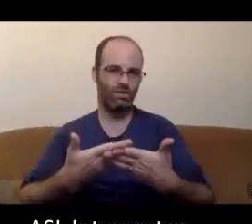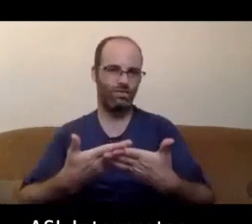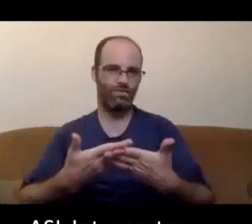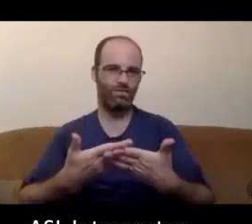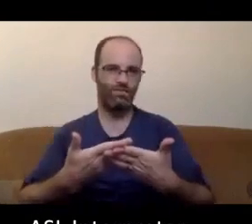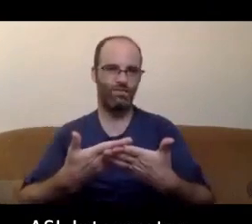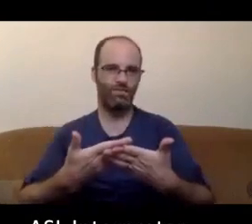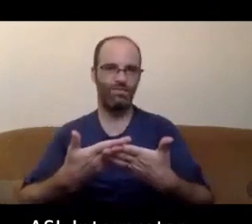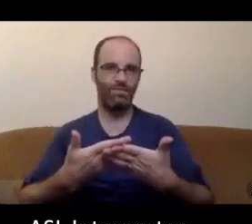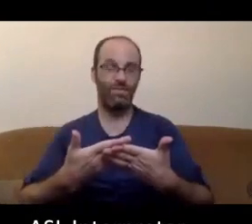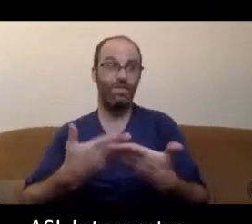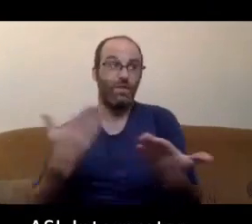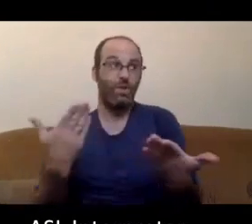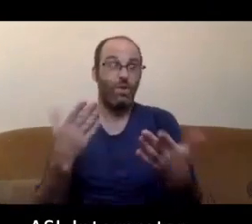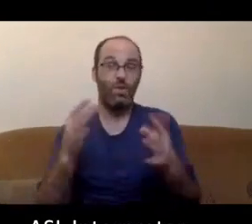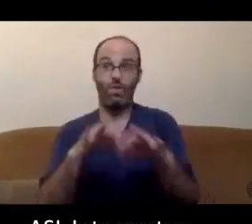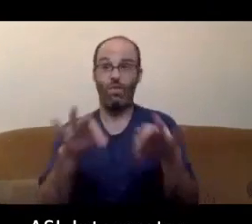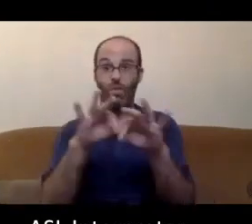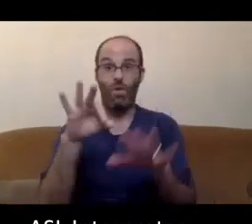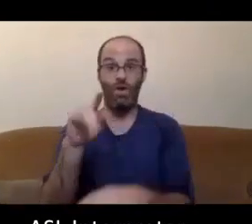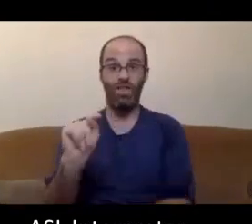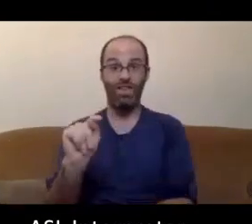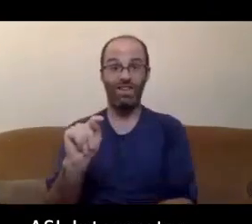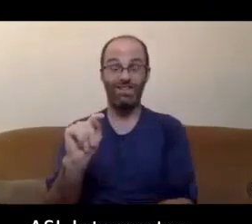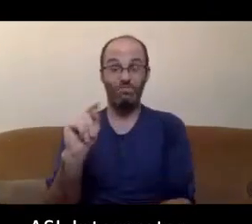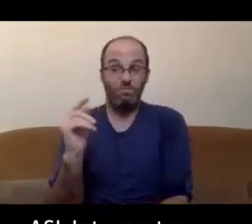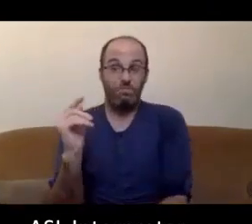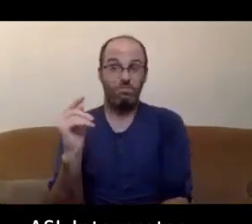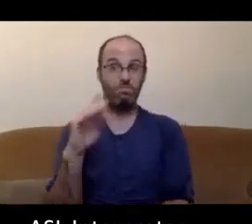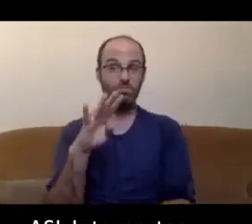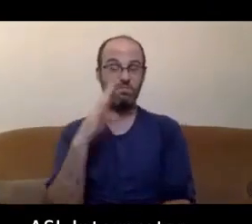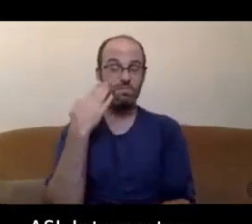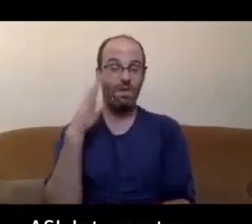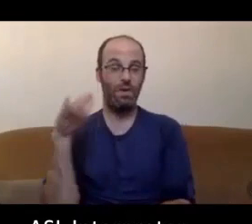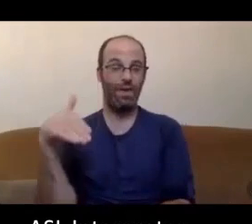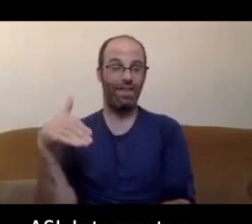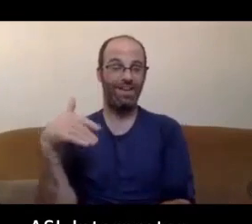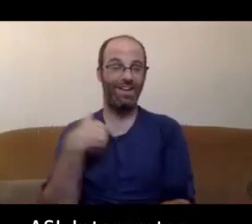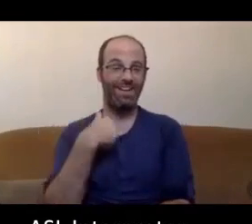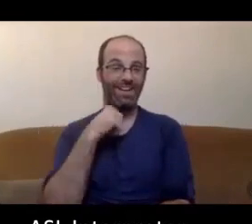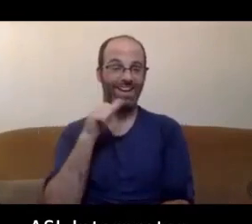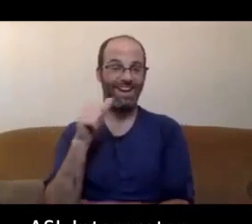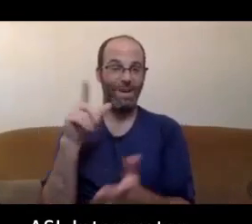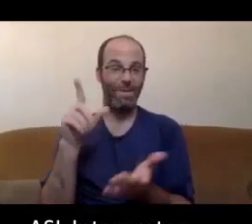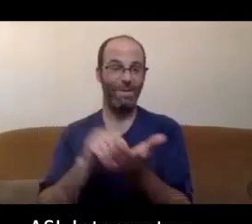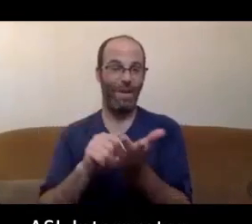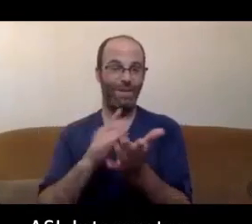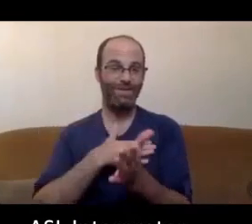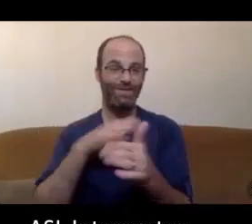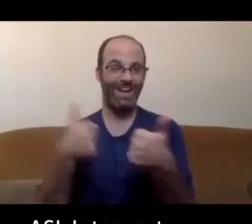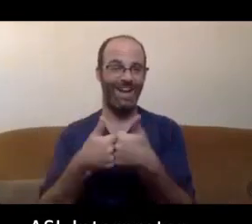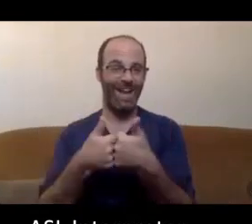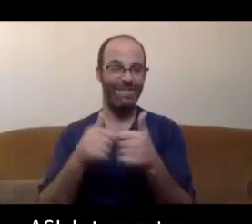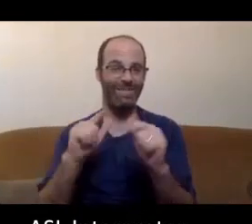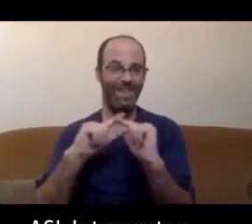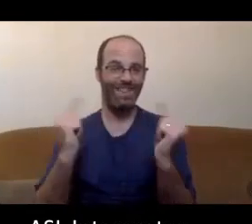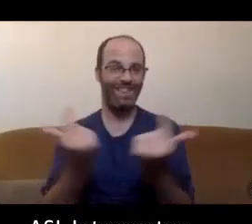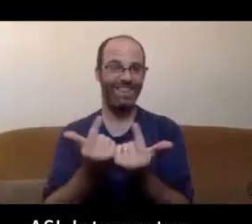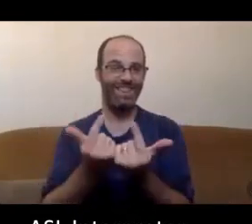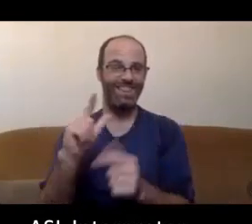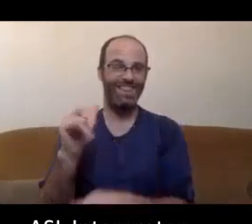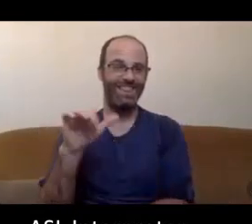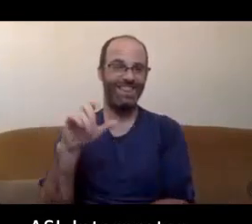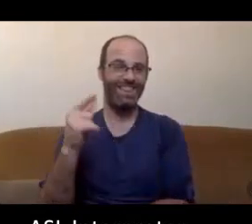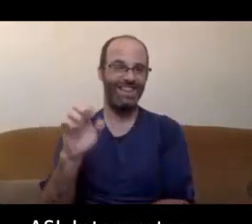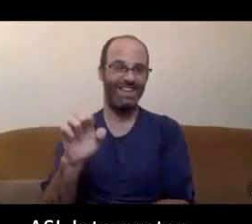it's worth it because I haven't published League of Eternal Guardians yet. It's all been going really well. Lots